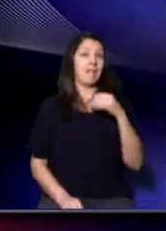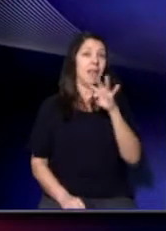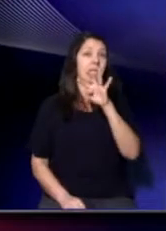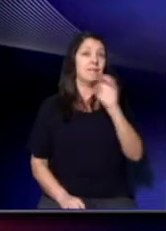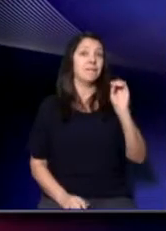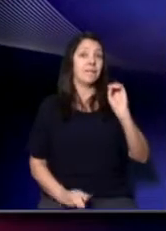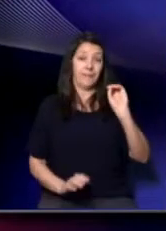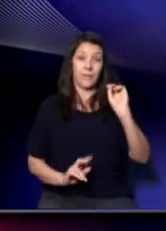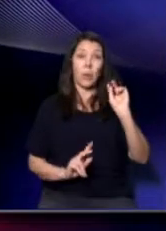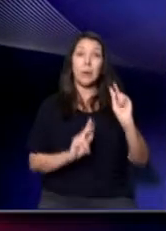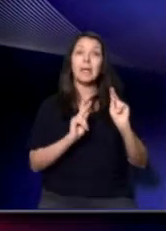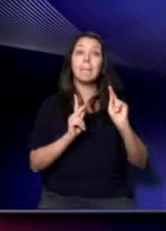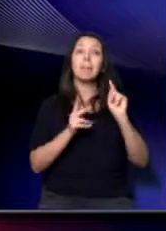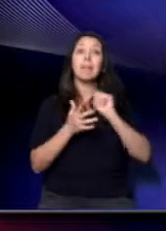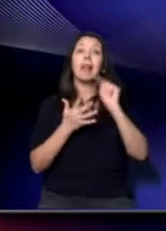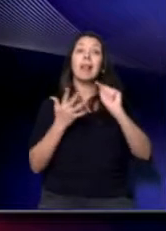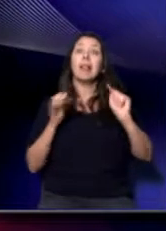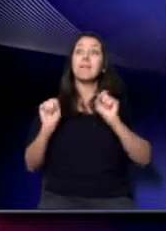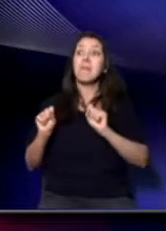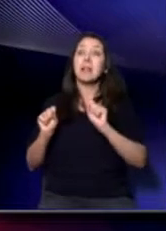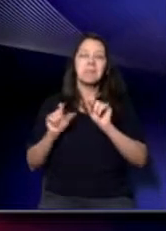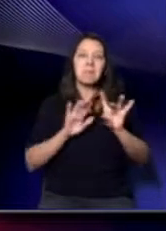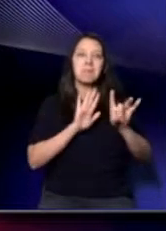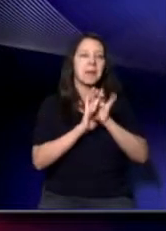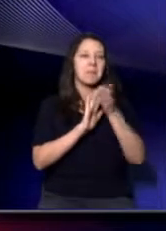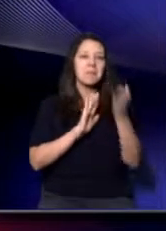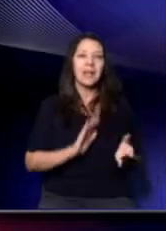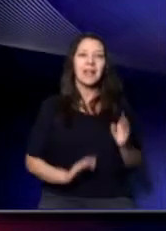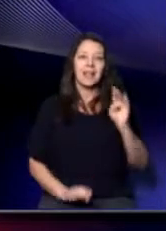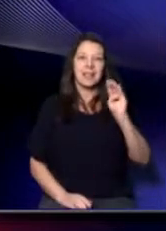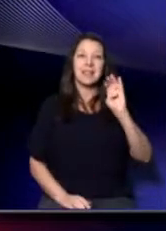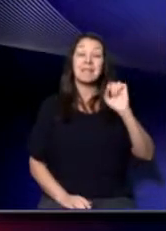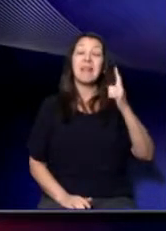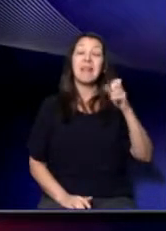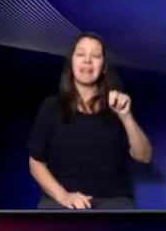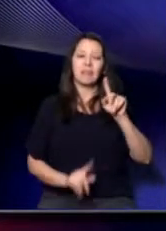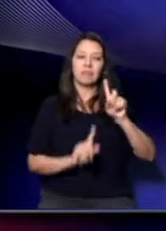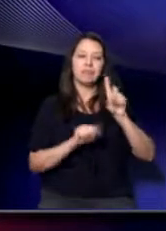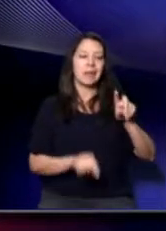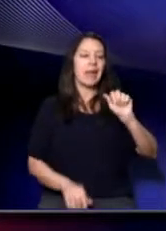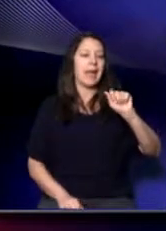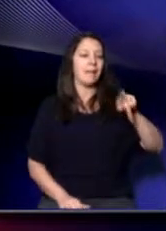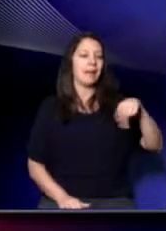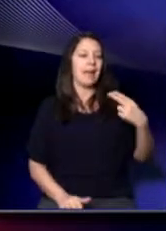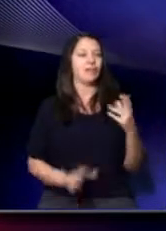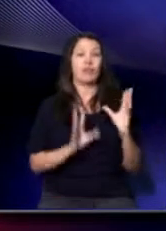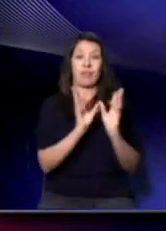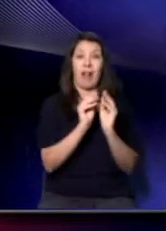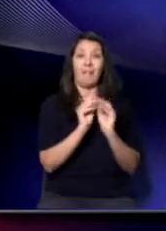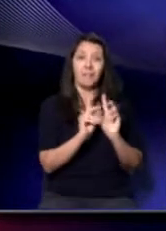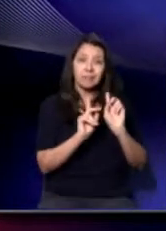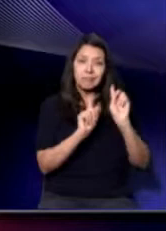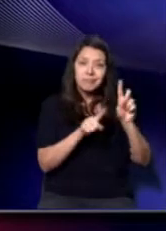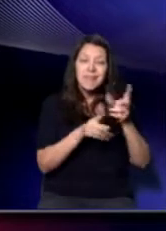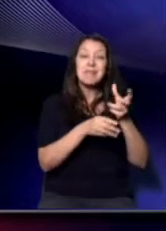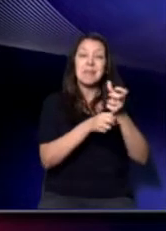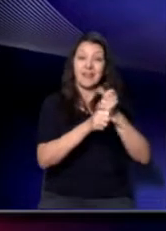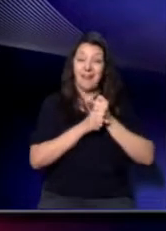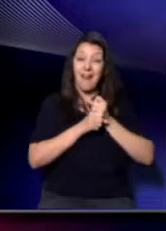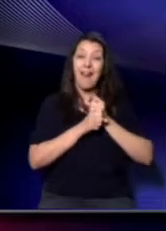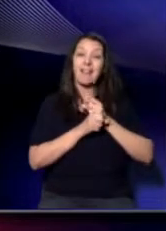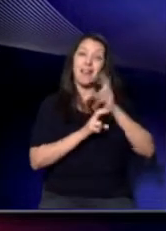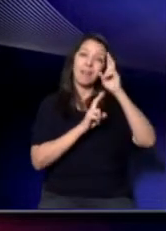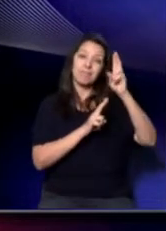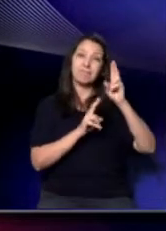applicants, and Megan was chosen, and she was able to attend the APH conference as well as receive her award.